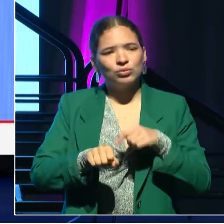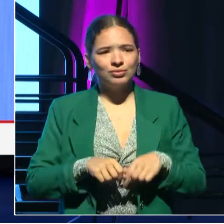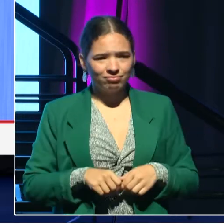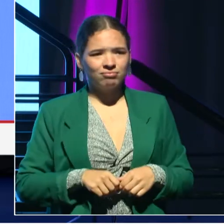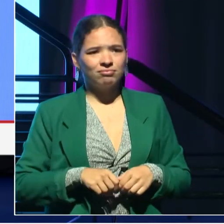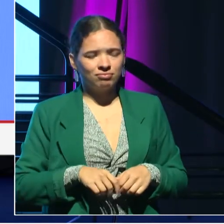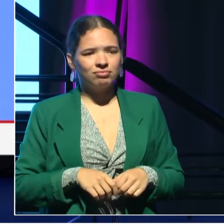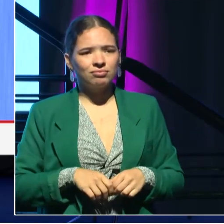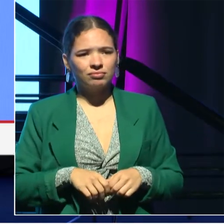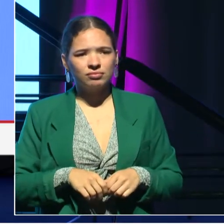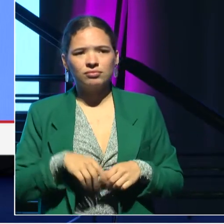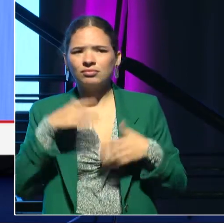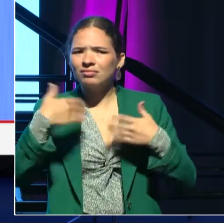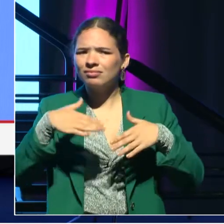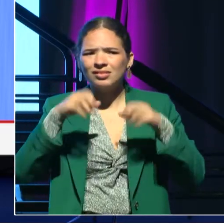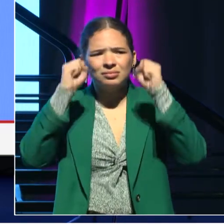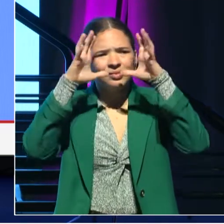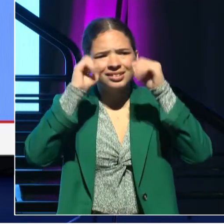today.